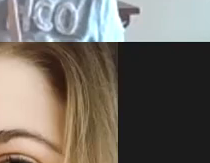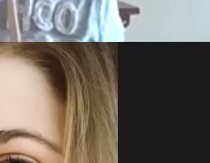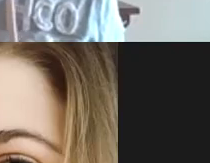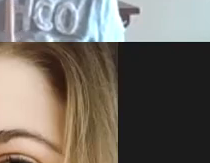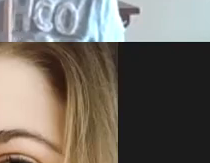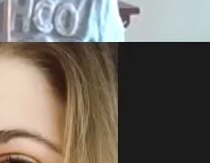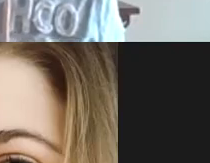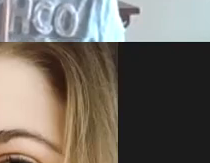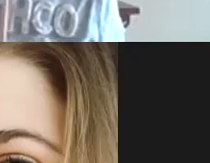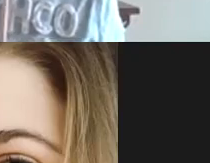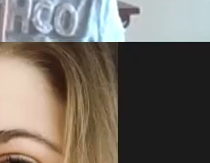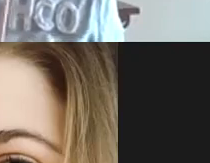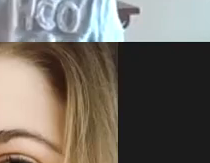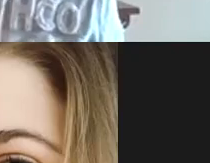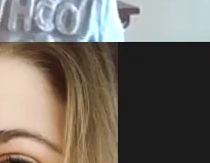Professor,